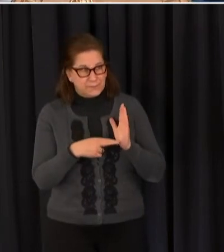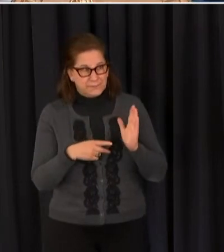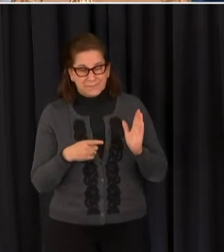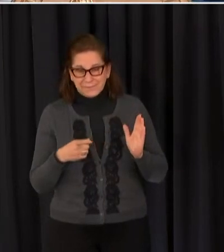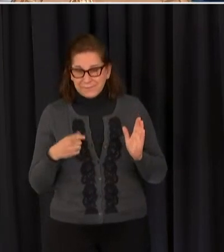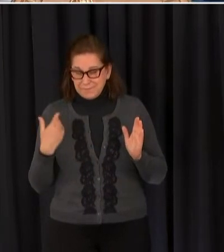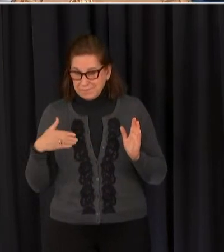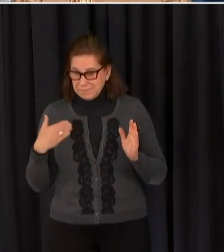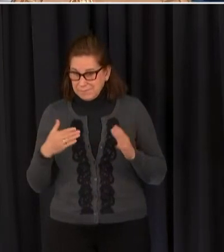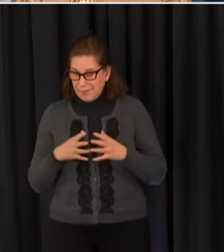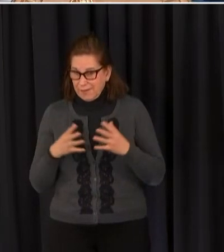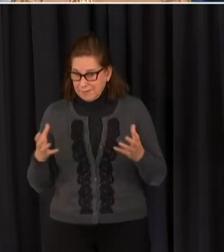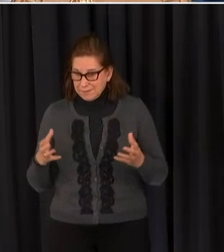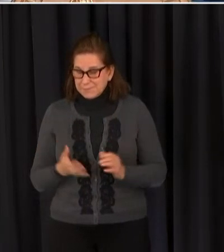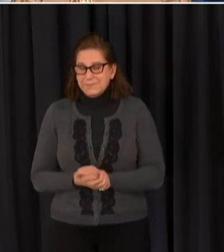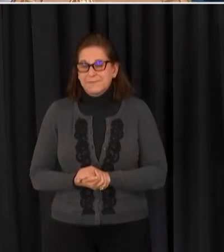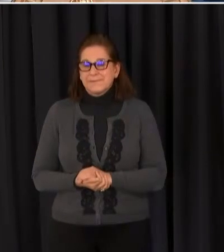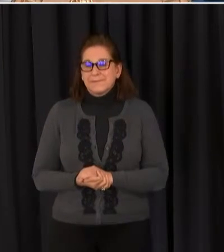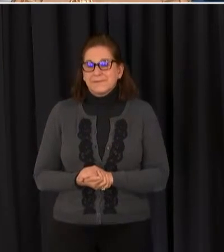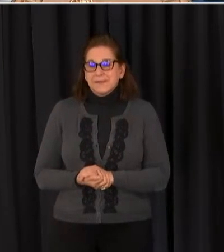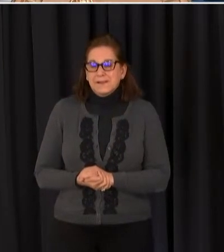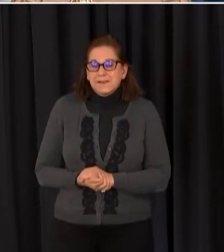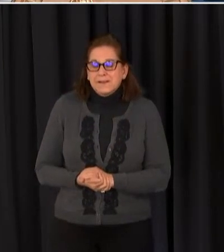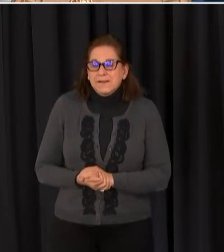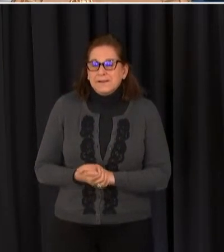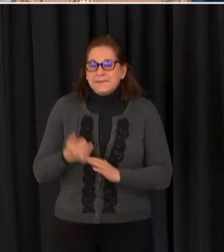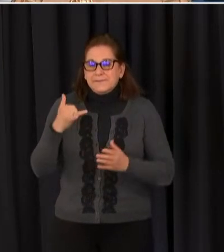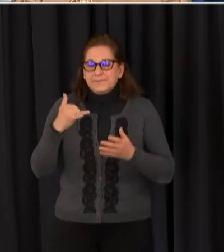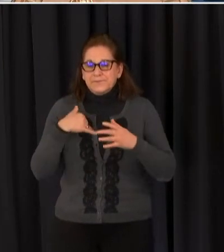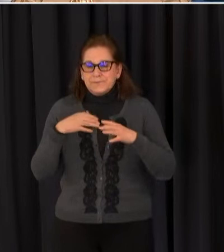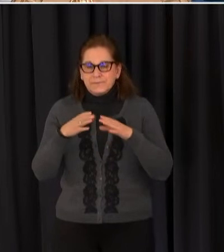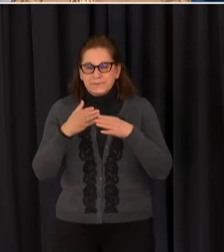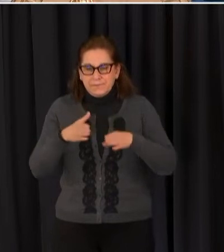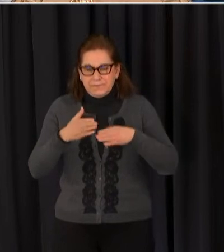people are grouped, who are in the